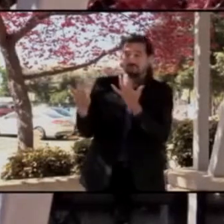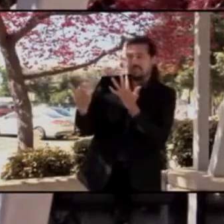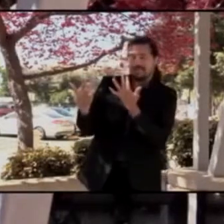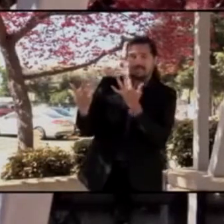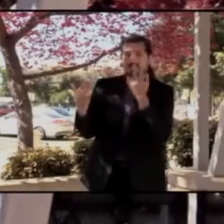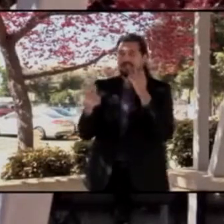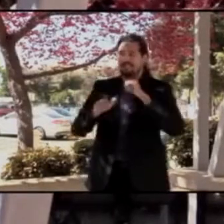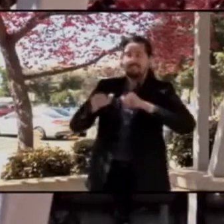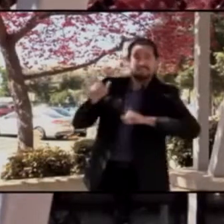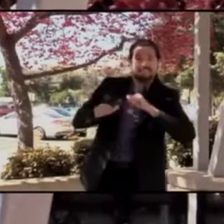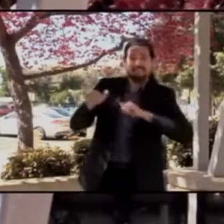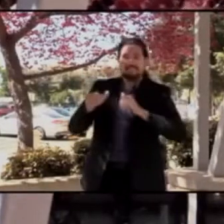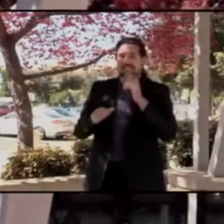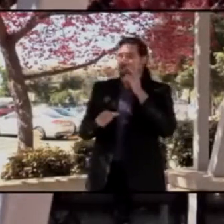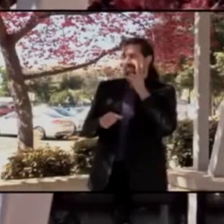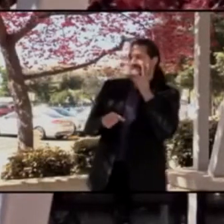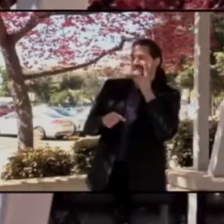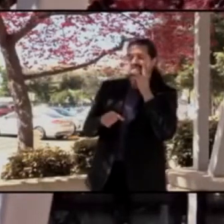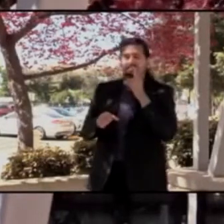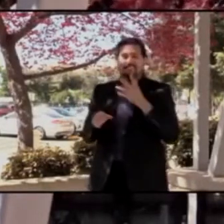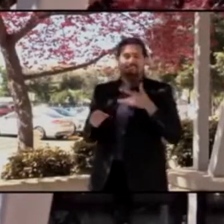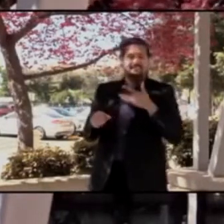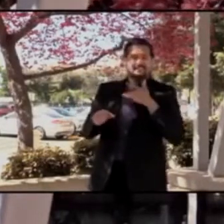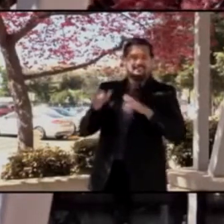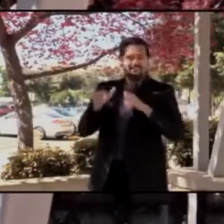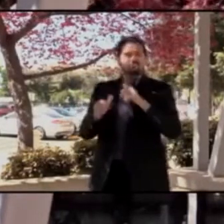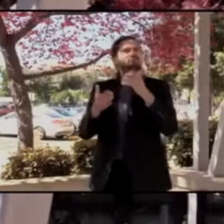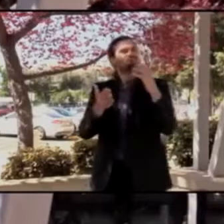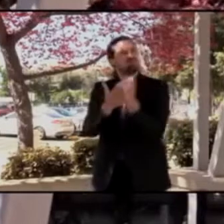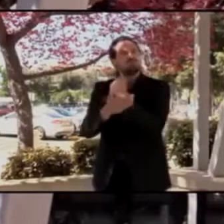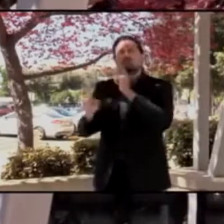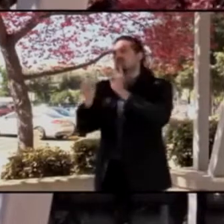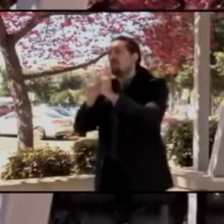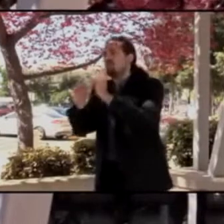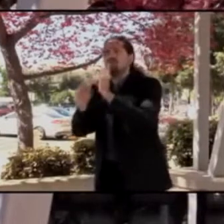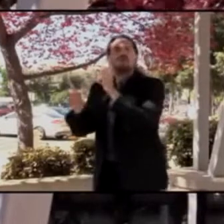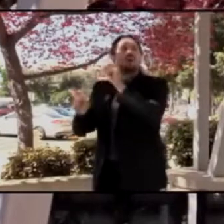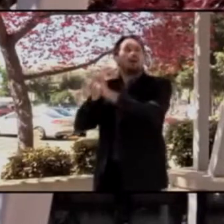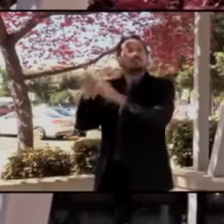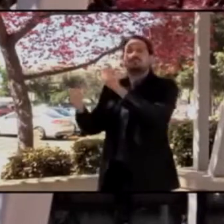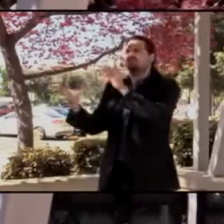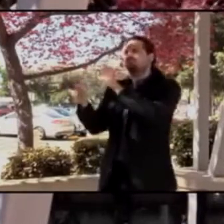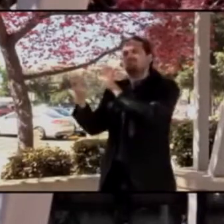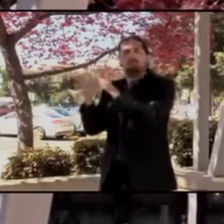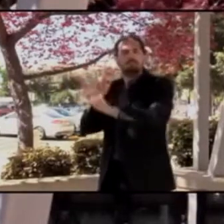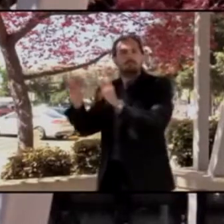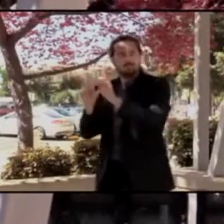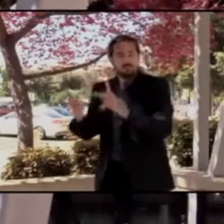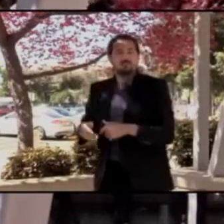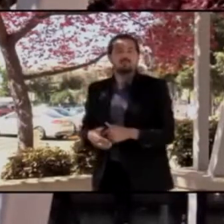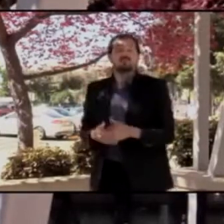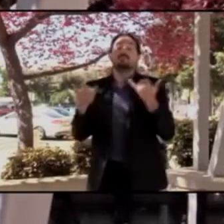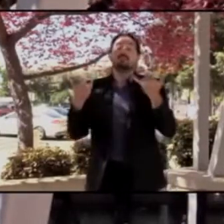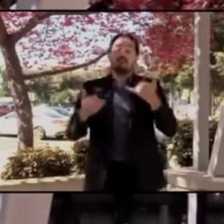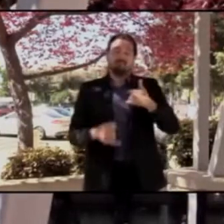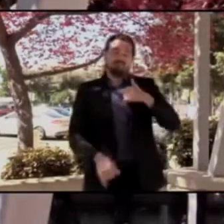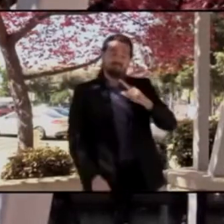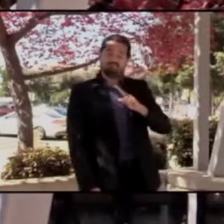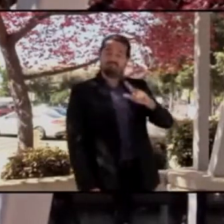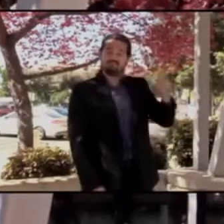ask a lot of questions and then schedule your appointment. Now I want to pass this over to Dr. Marty